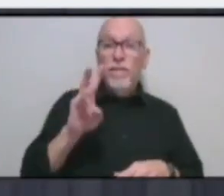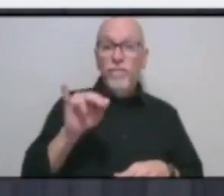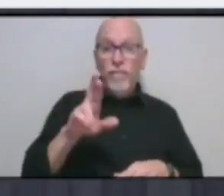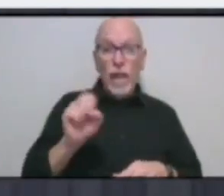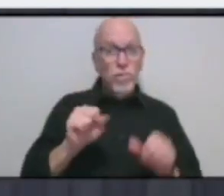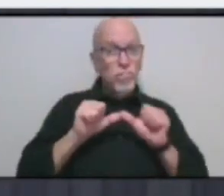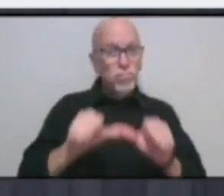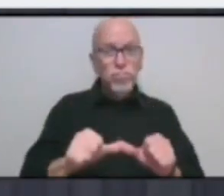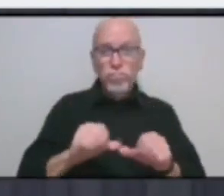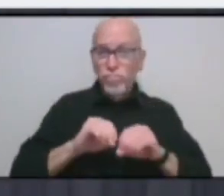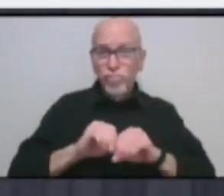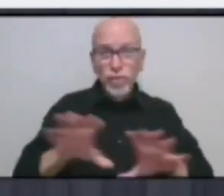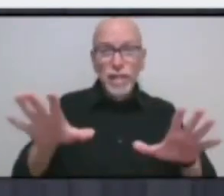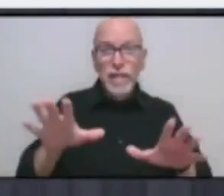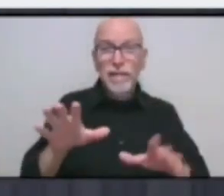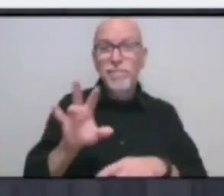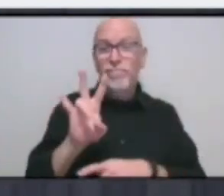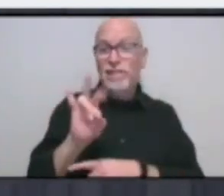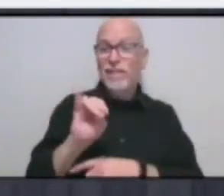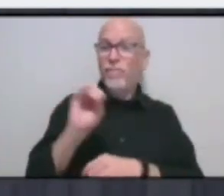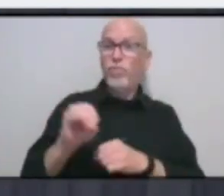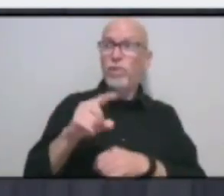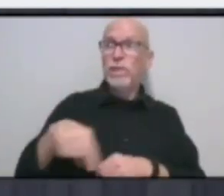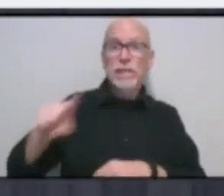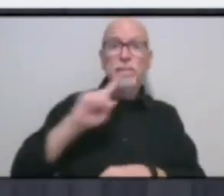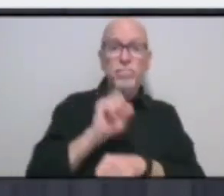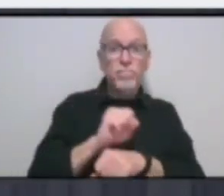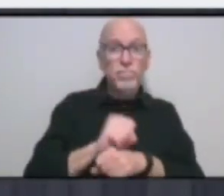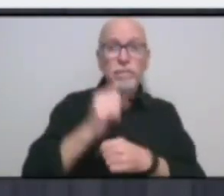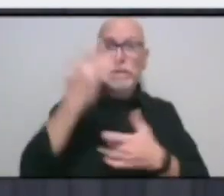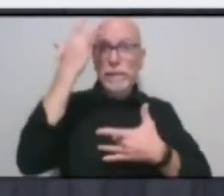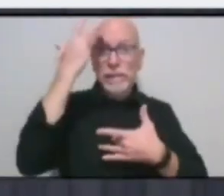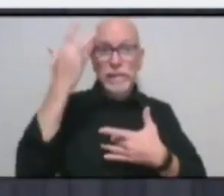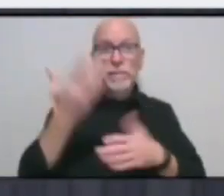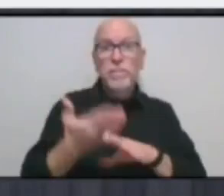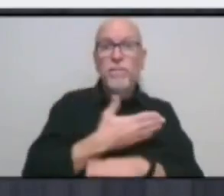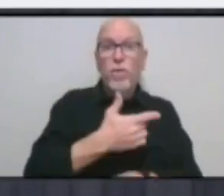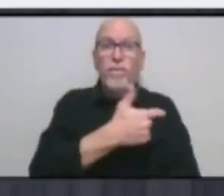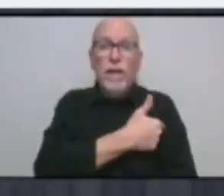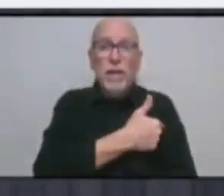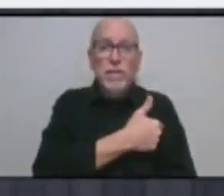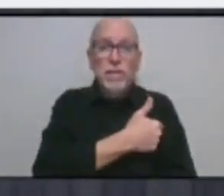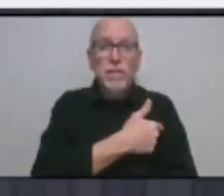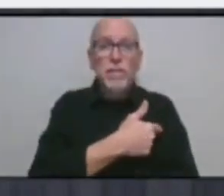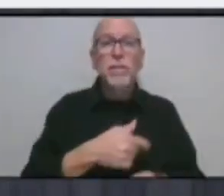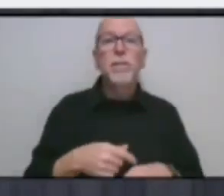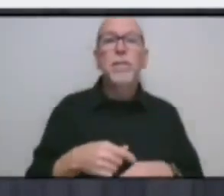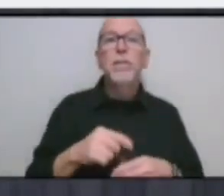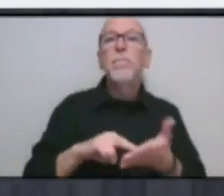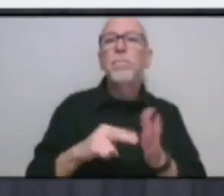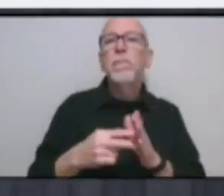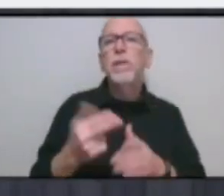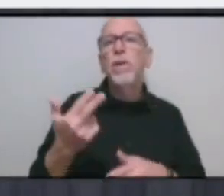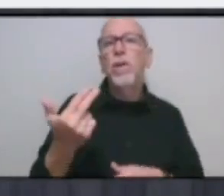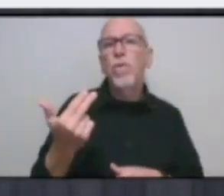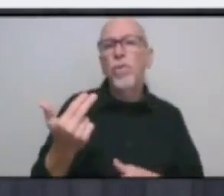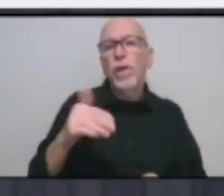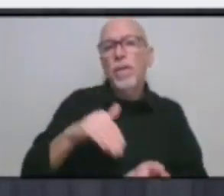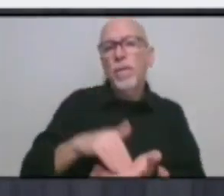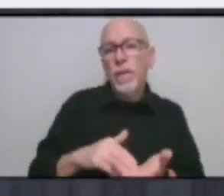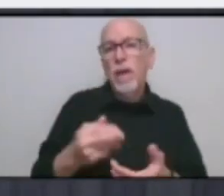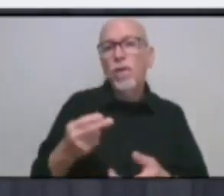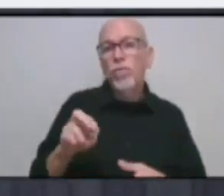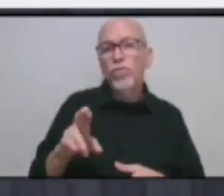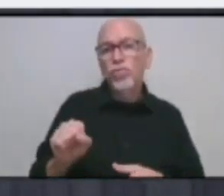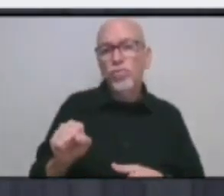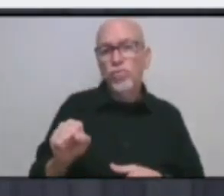until 70% eventually got infected prior to a vaccine, an additional 13,000 Hoosiers, and that